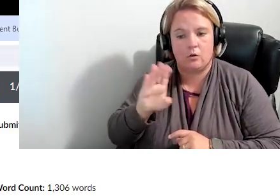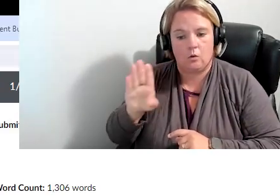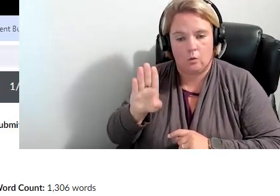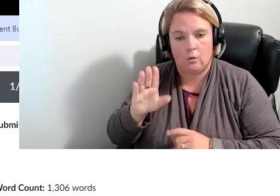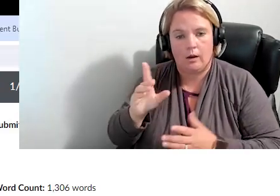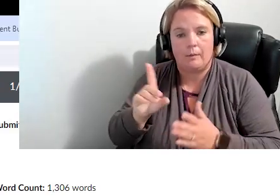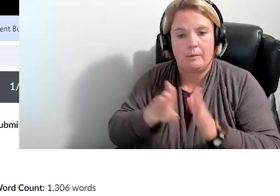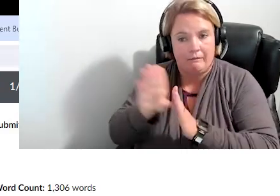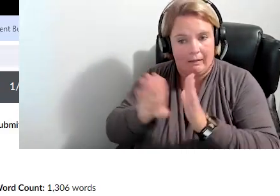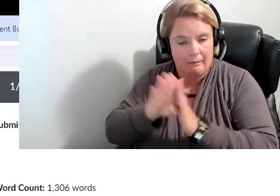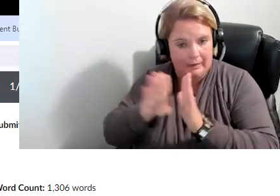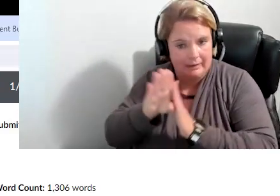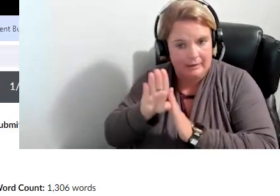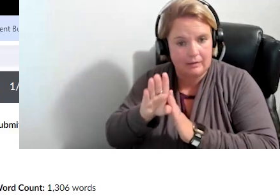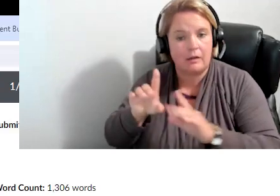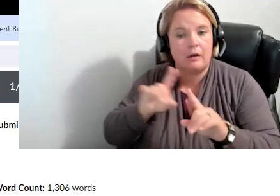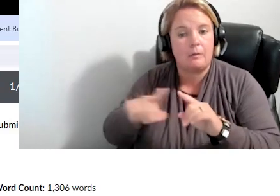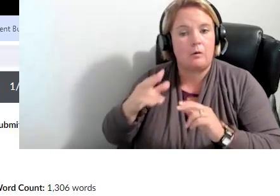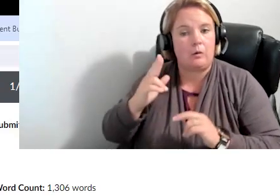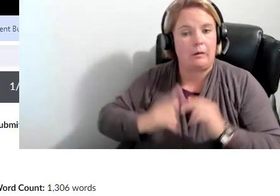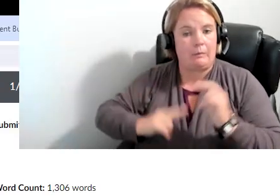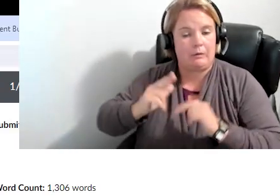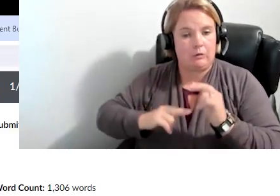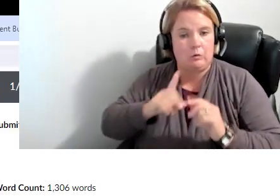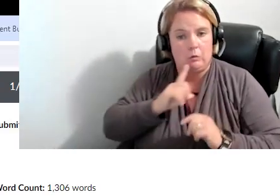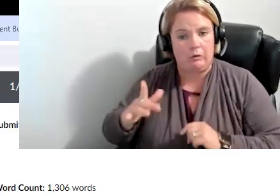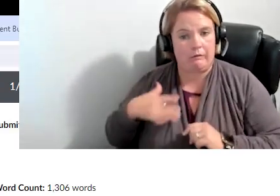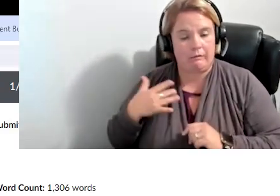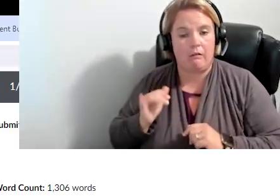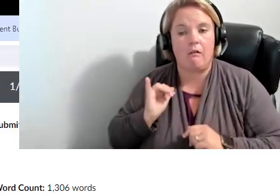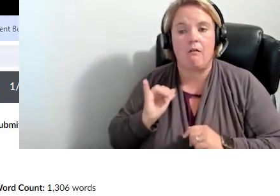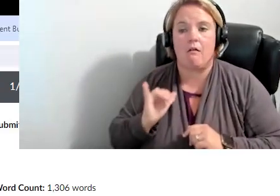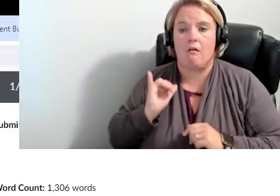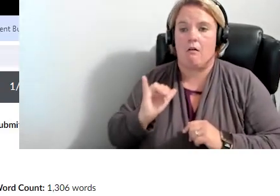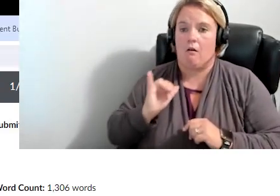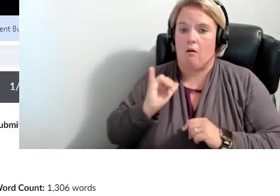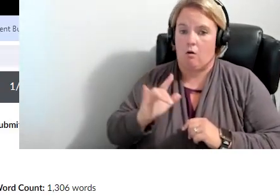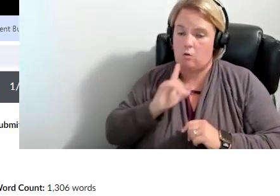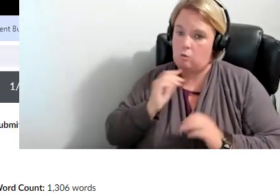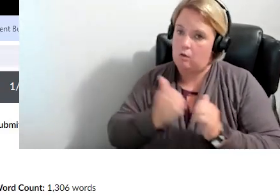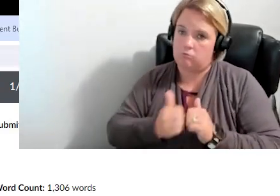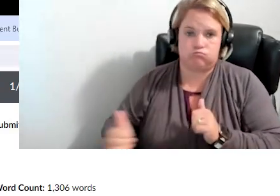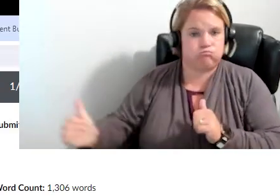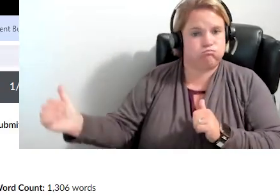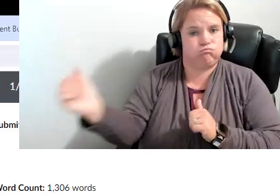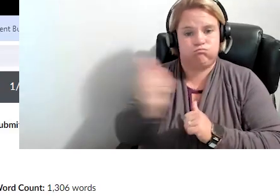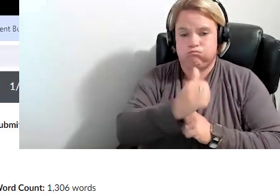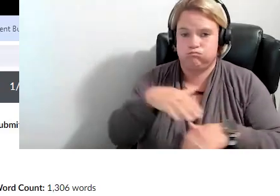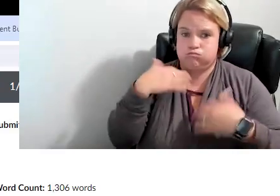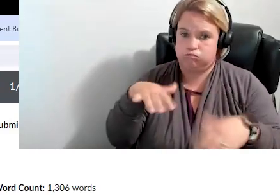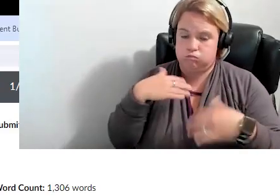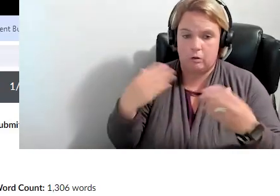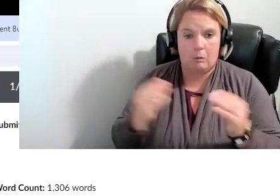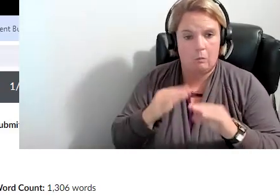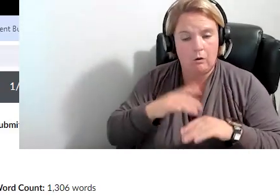our part of it. But when we were building this, we really felt like this could be way beyond us. And we wanted it to be if